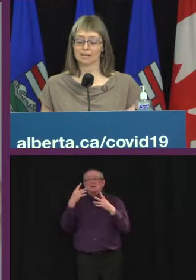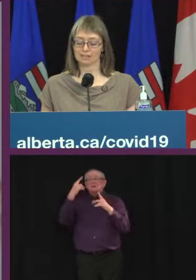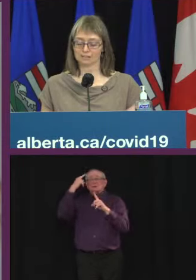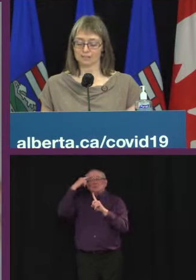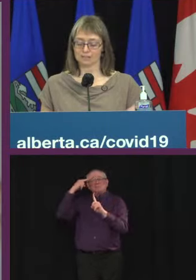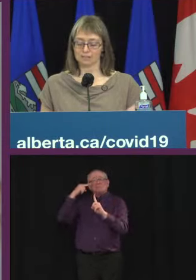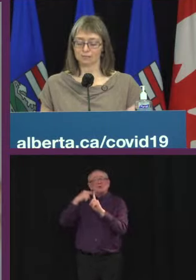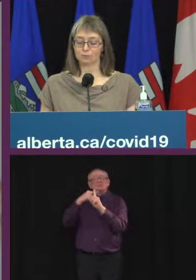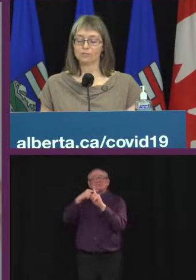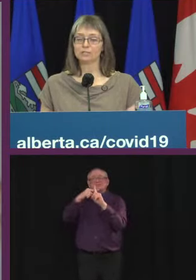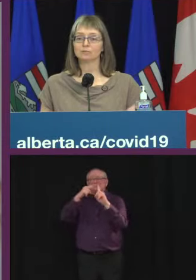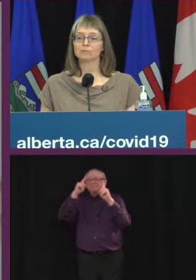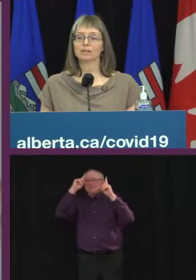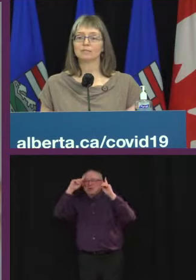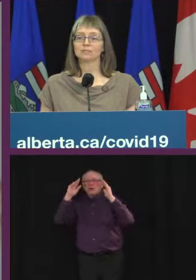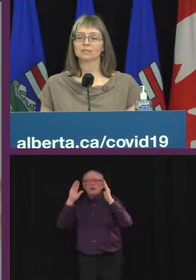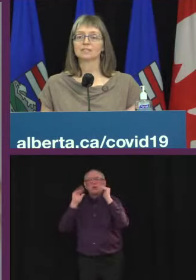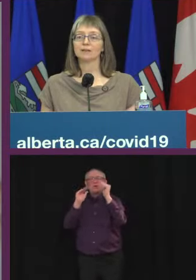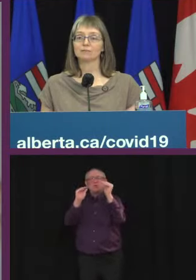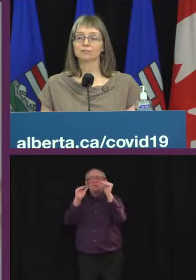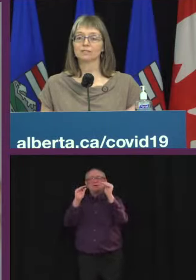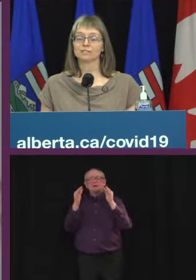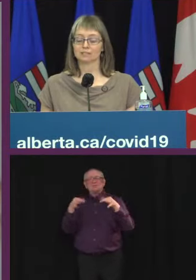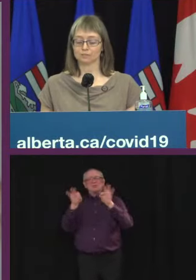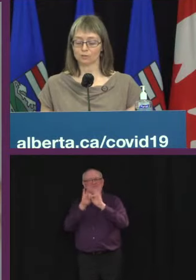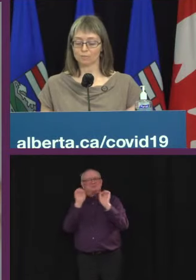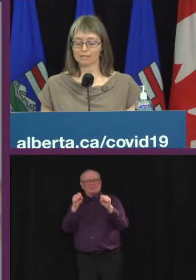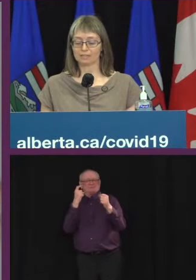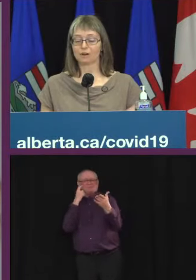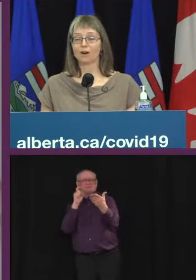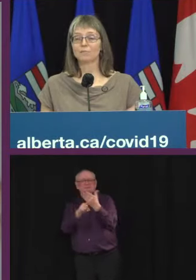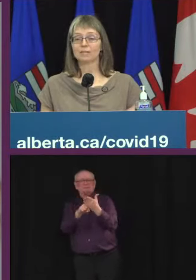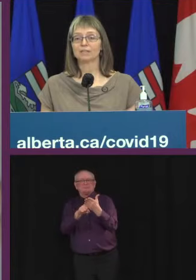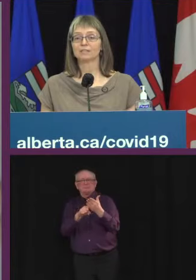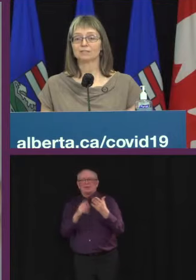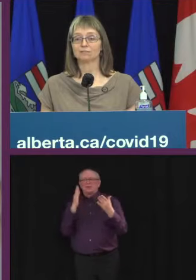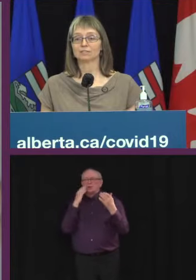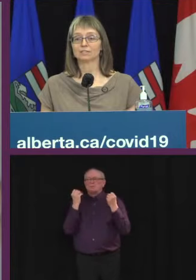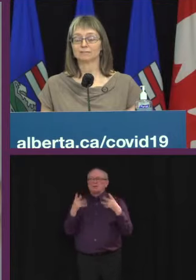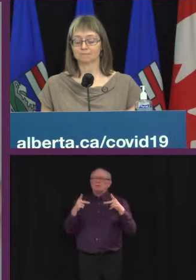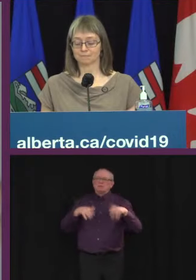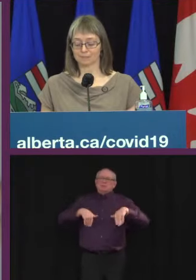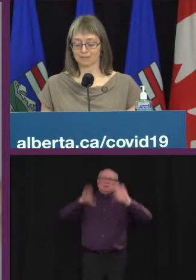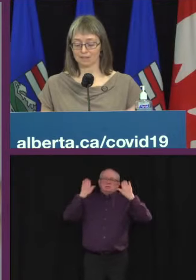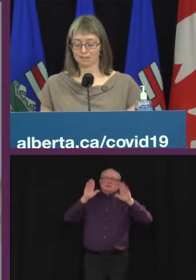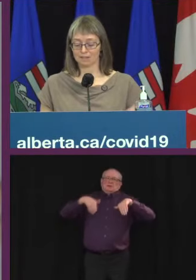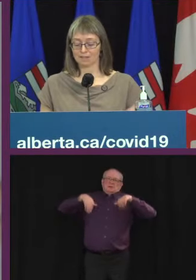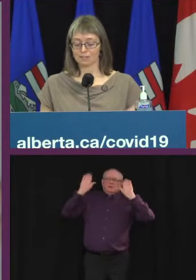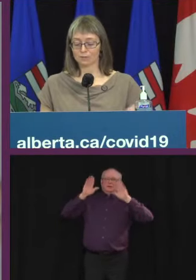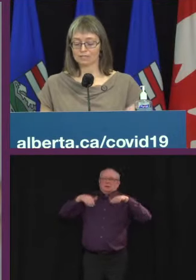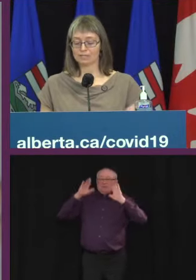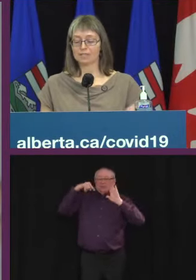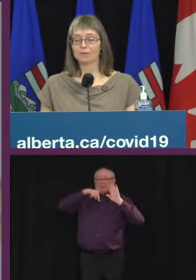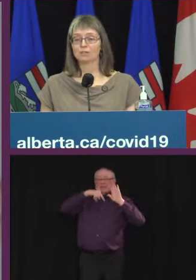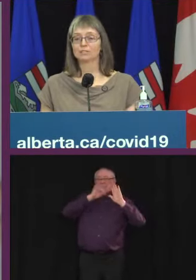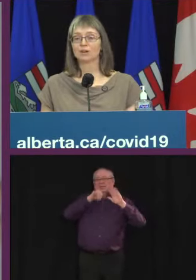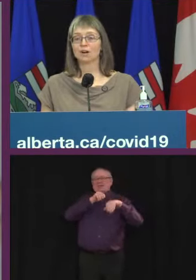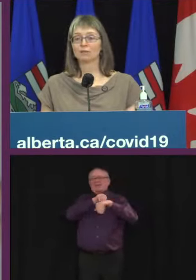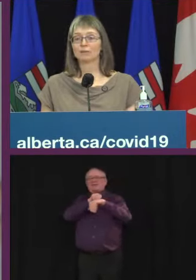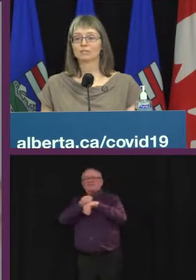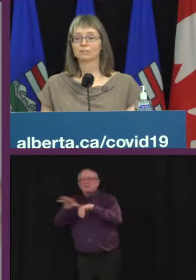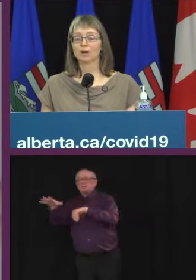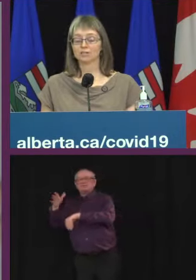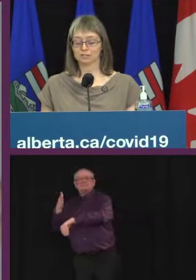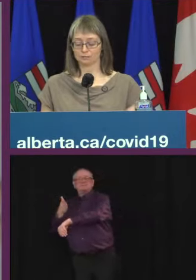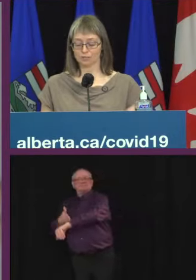when we can, if only as a reminder that the sacrifices of so many are making a difference. That is why today I want to